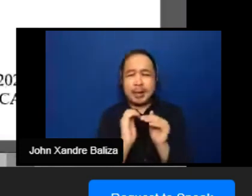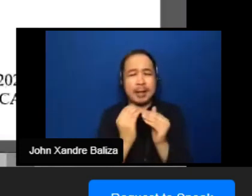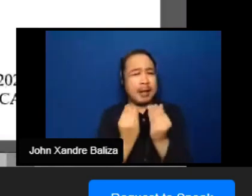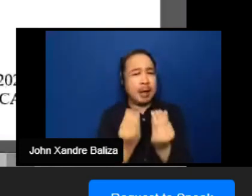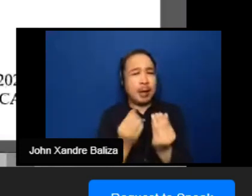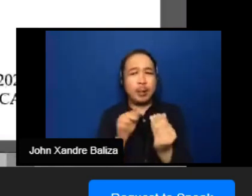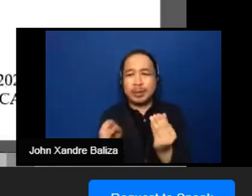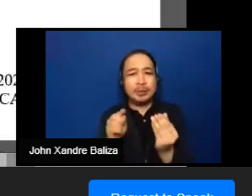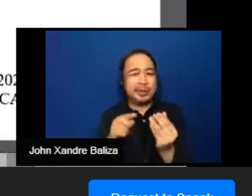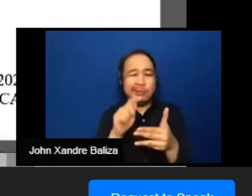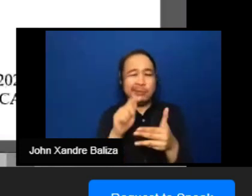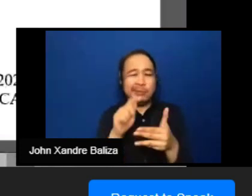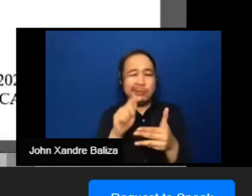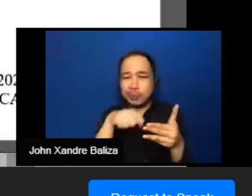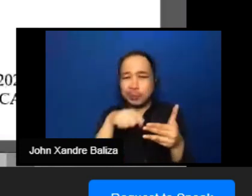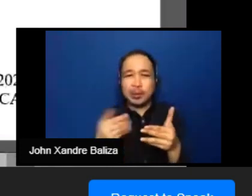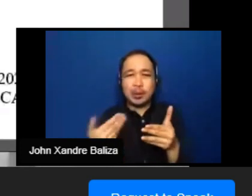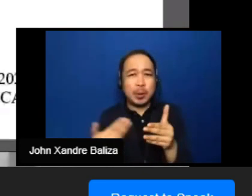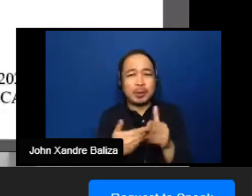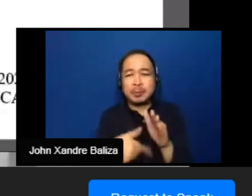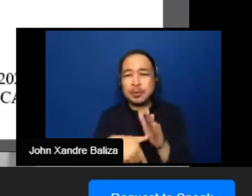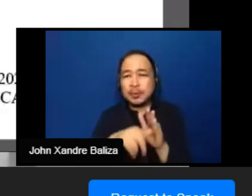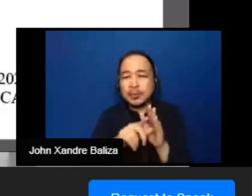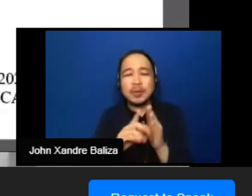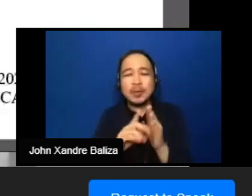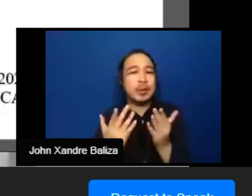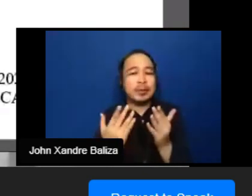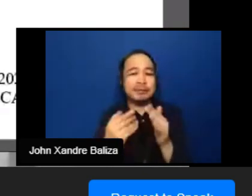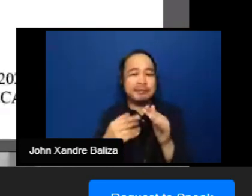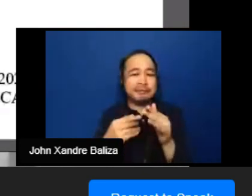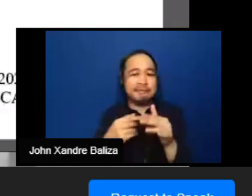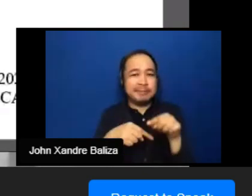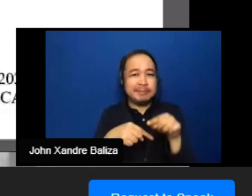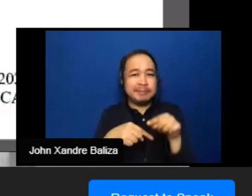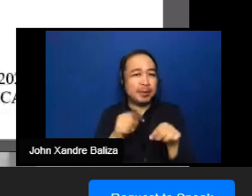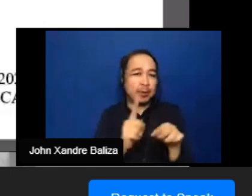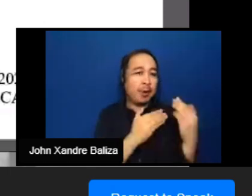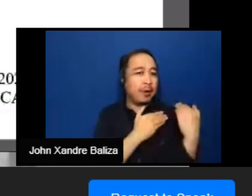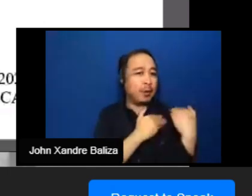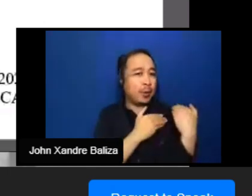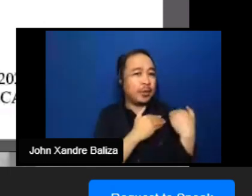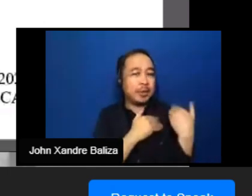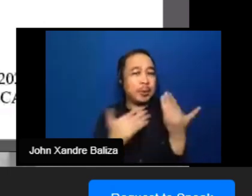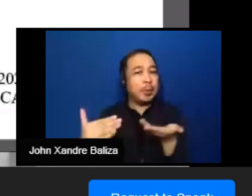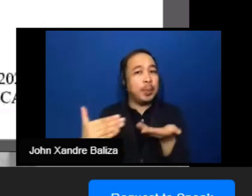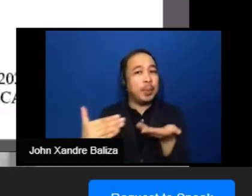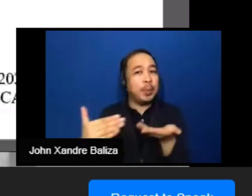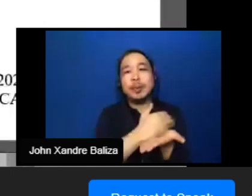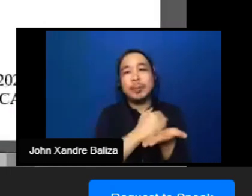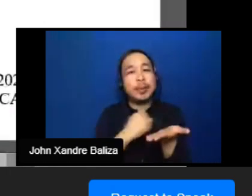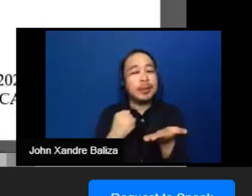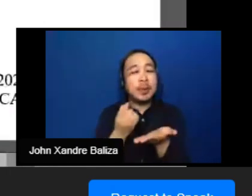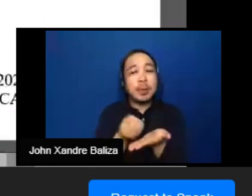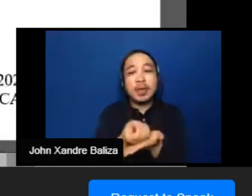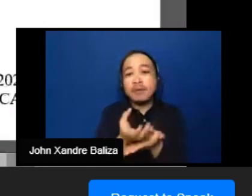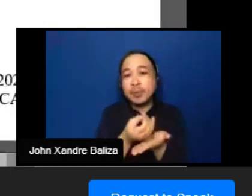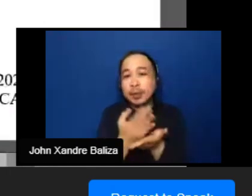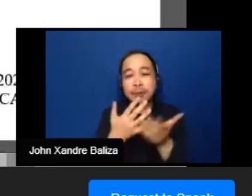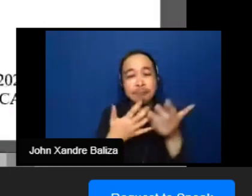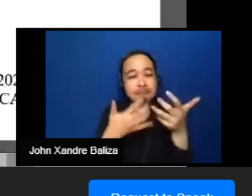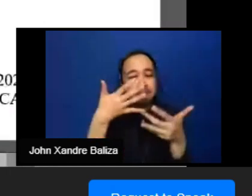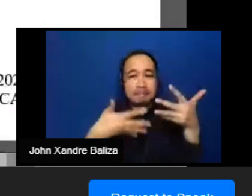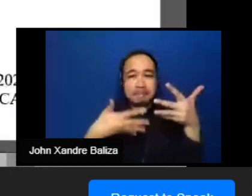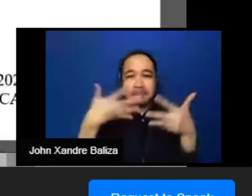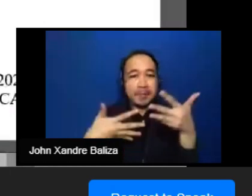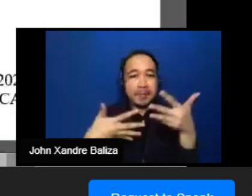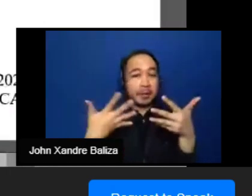and calculated, particularly on the availability of baseline data and measuring instruments. This